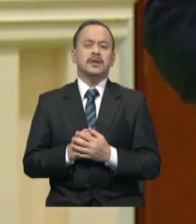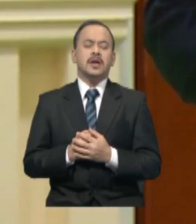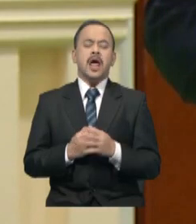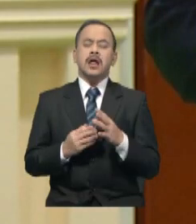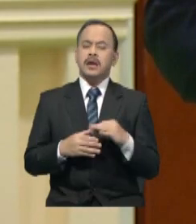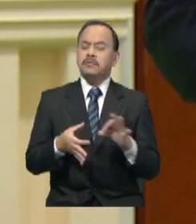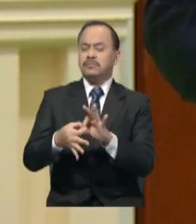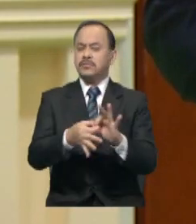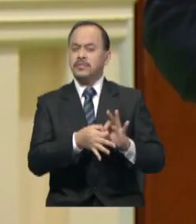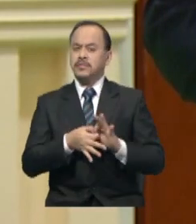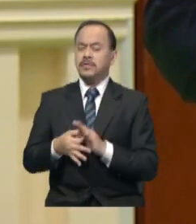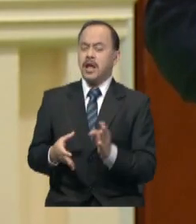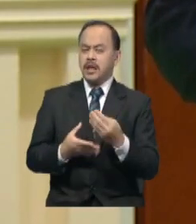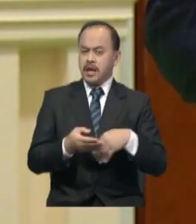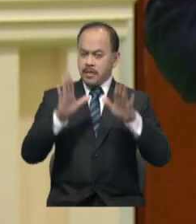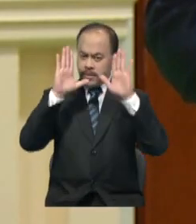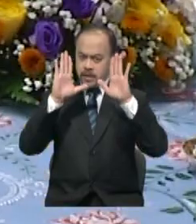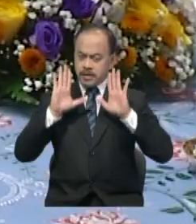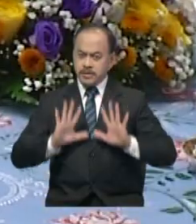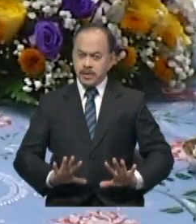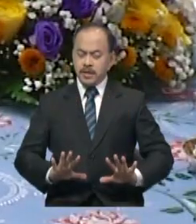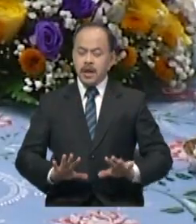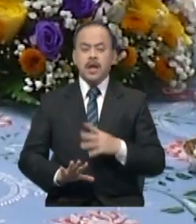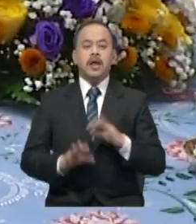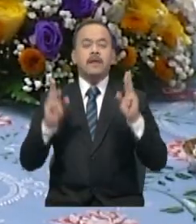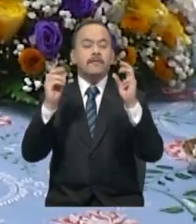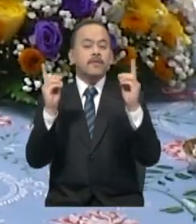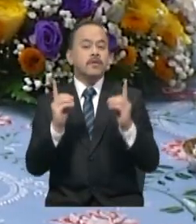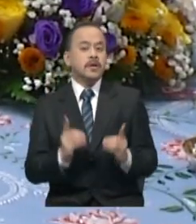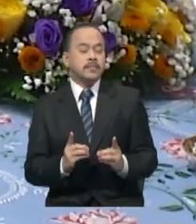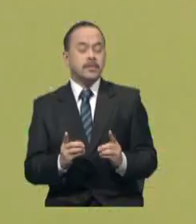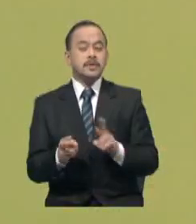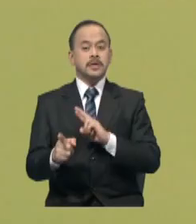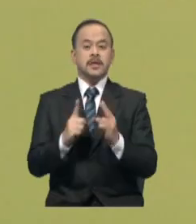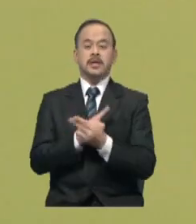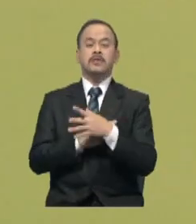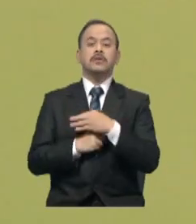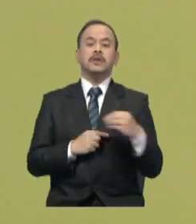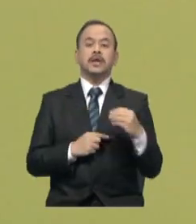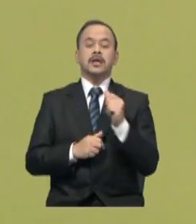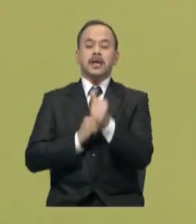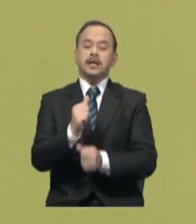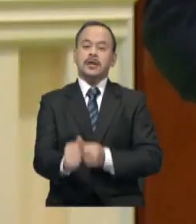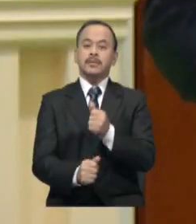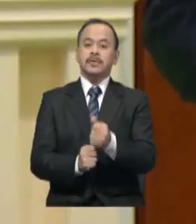dan bekerjasama dalam ASEAN serta forum serantau dan antarabangsa.